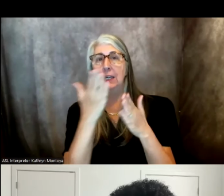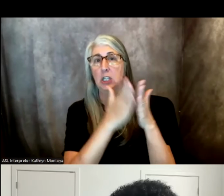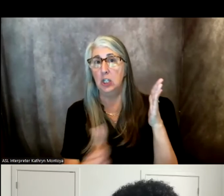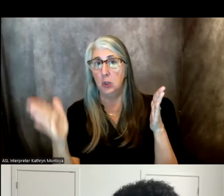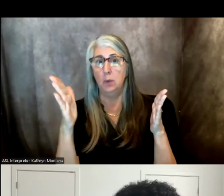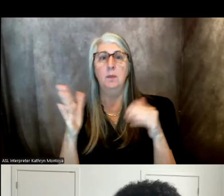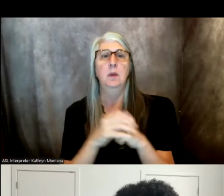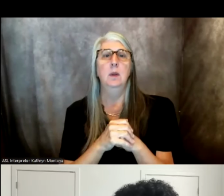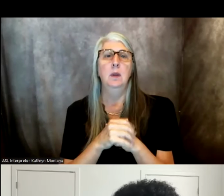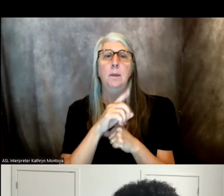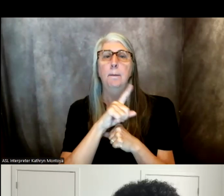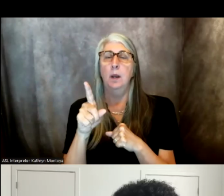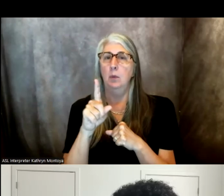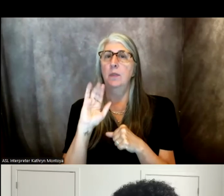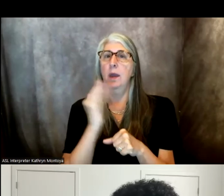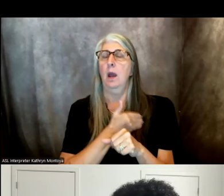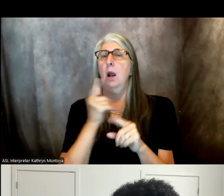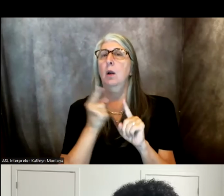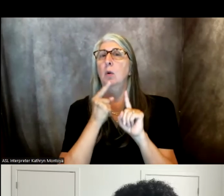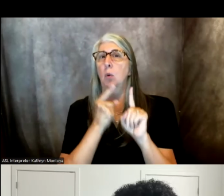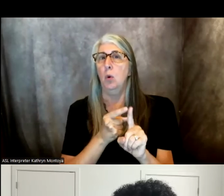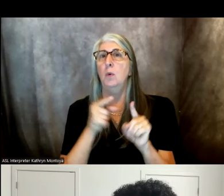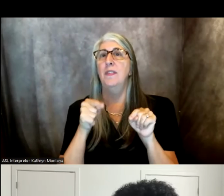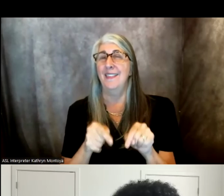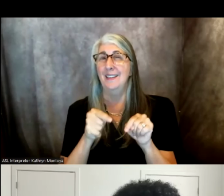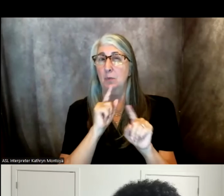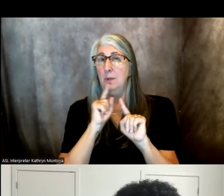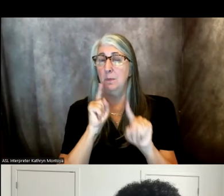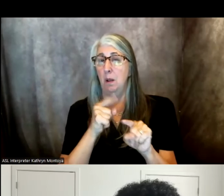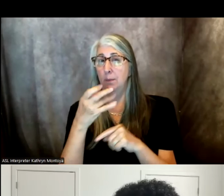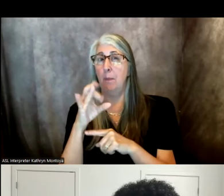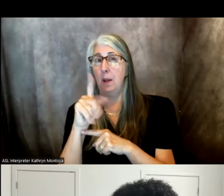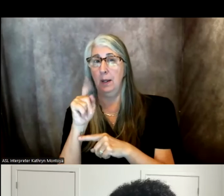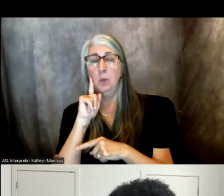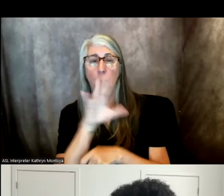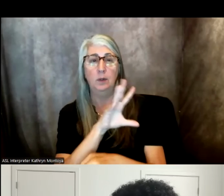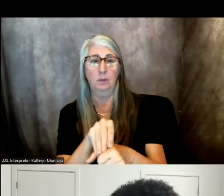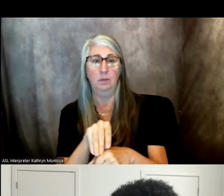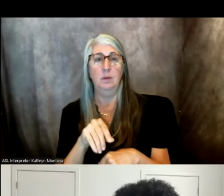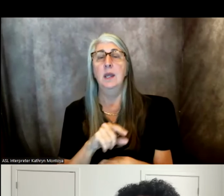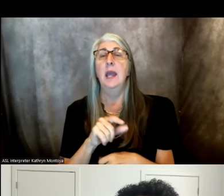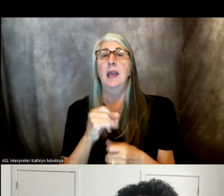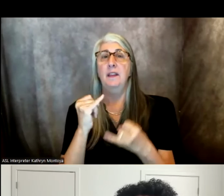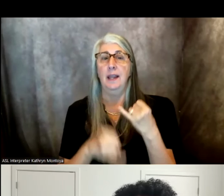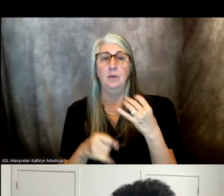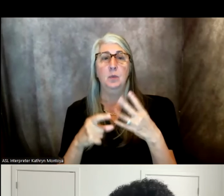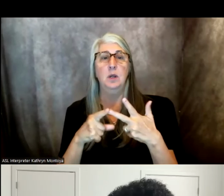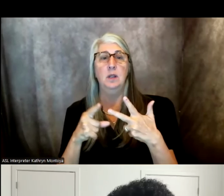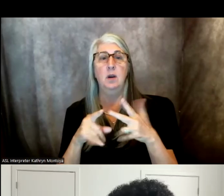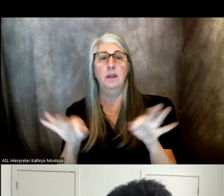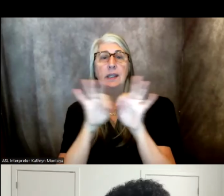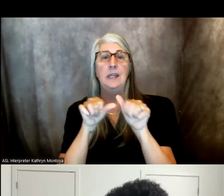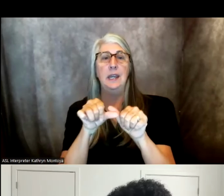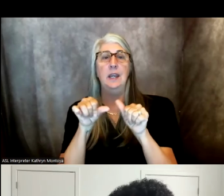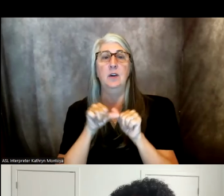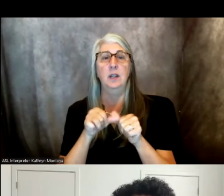informed by the experience that we had with this crisis response pilot. And lastly, our key areas will keep governance. We're going to expand